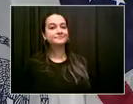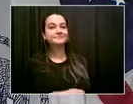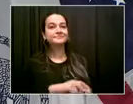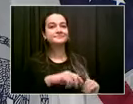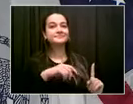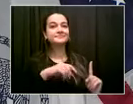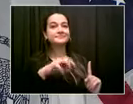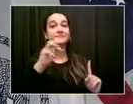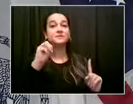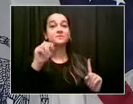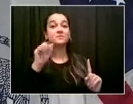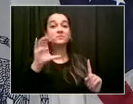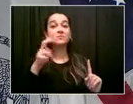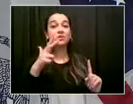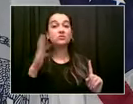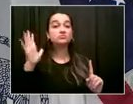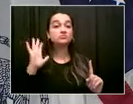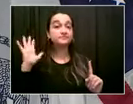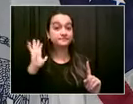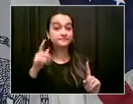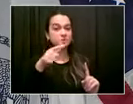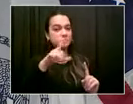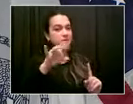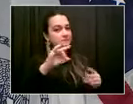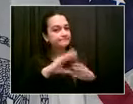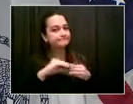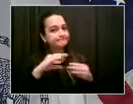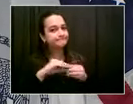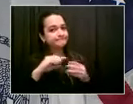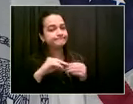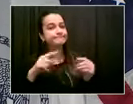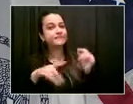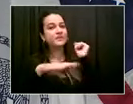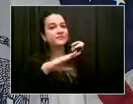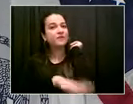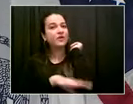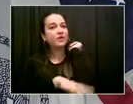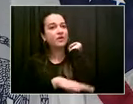fall. I'm wondering what changed your thinking.